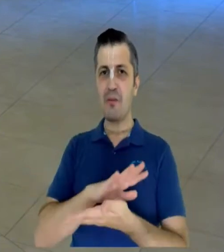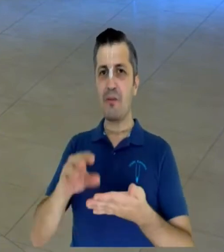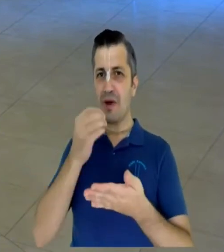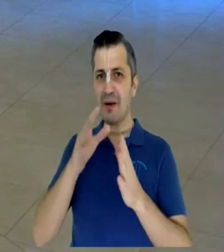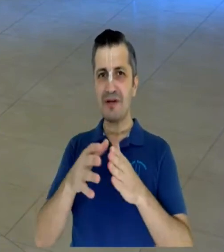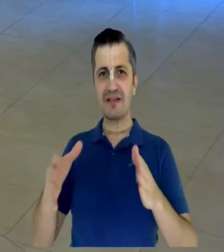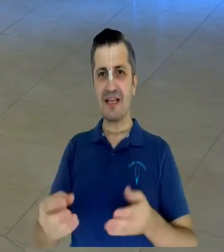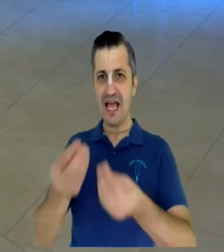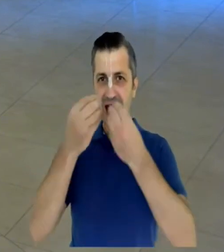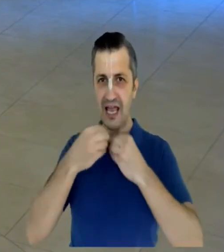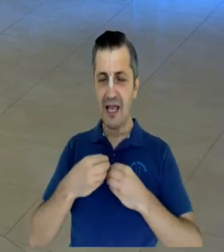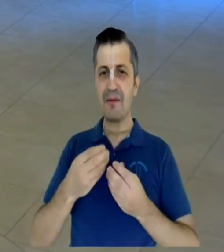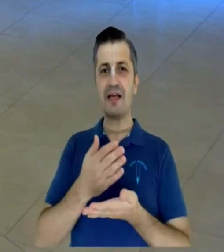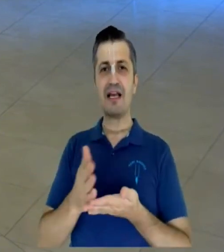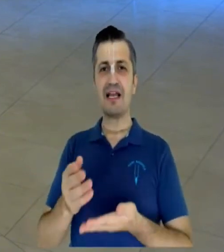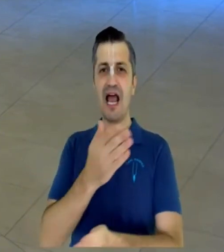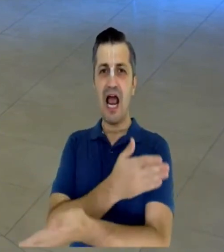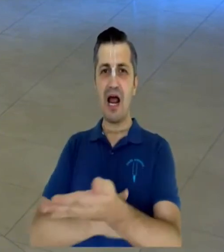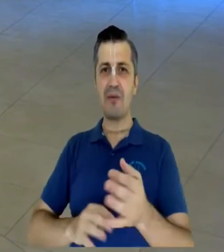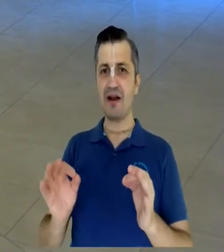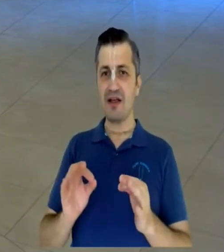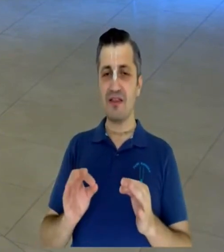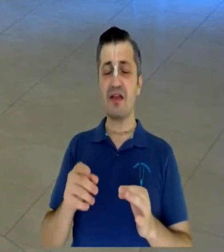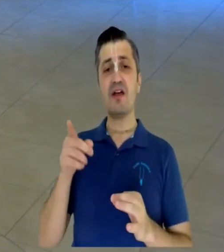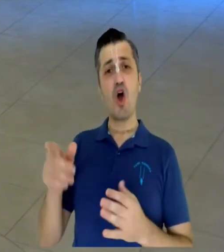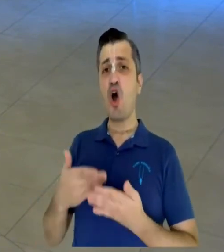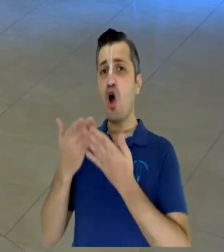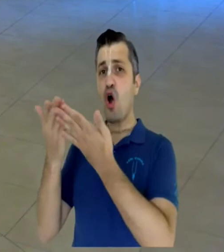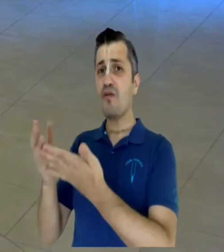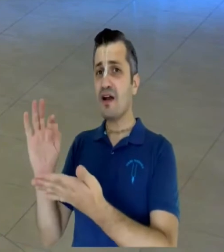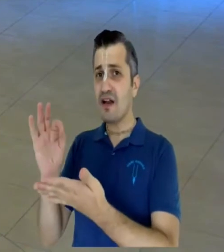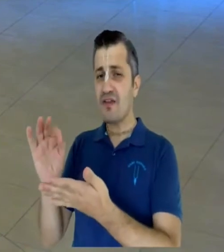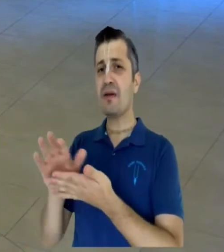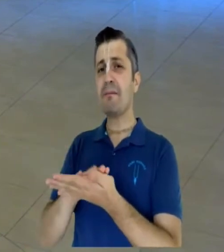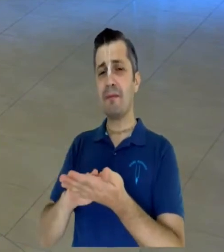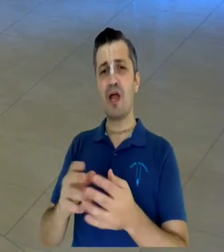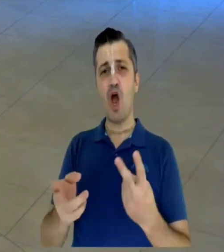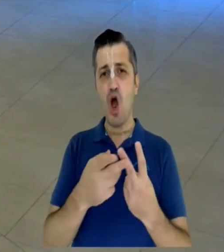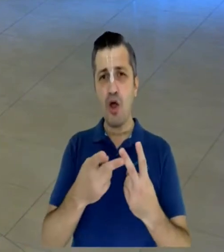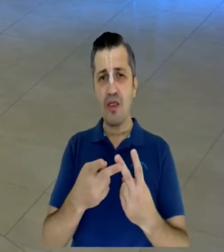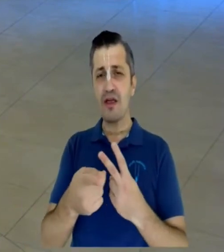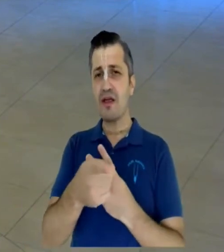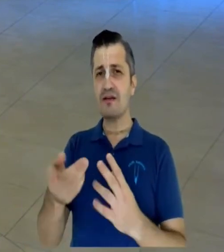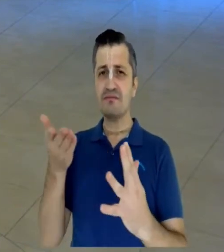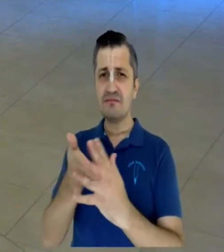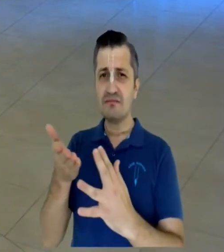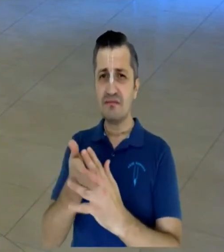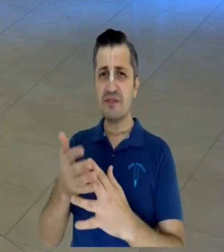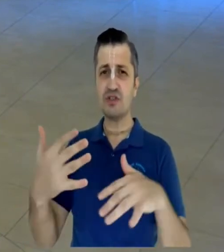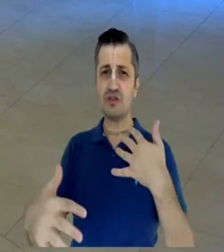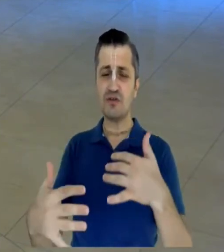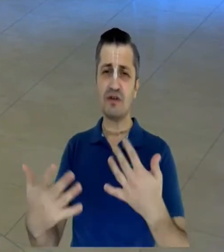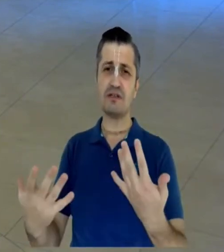whatever it is, a leaf or water or so on, so we can just offer it to Krishna. And